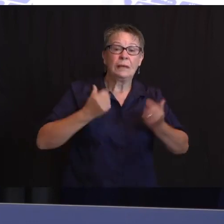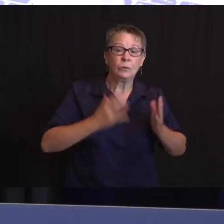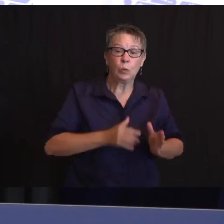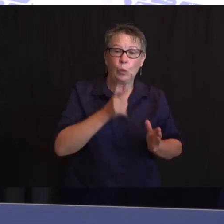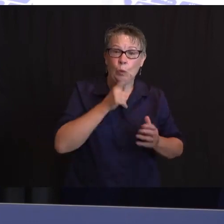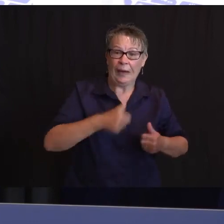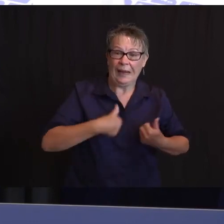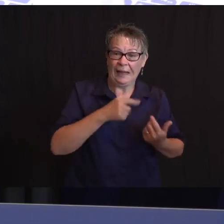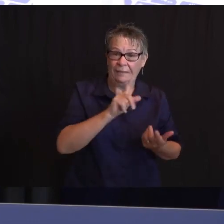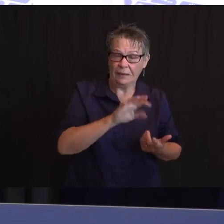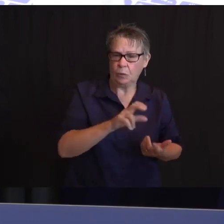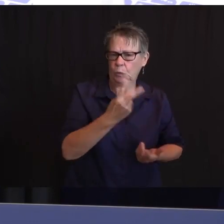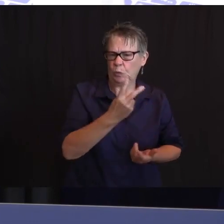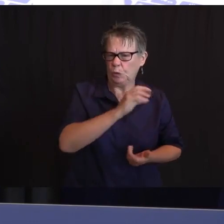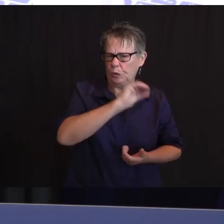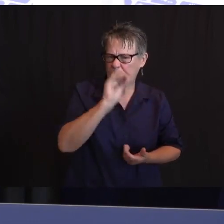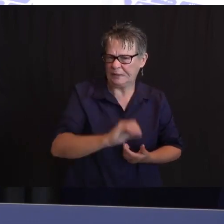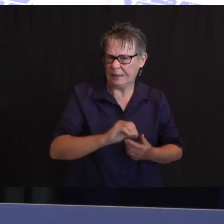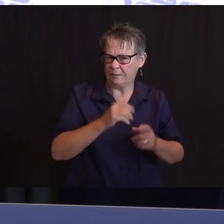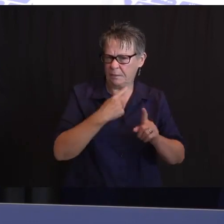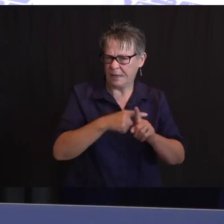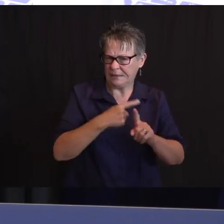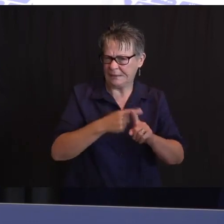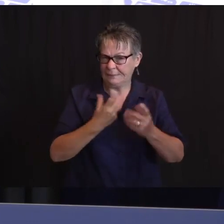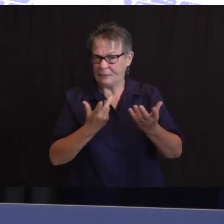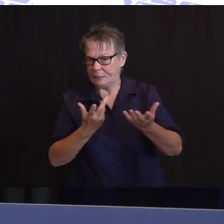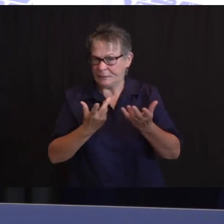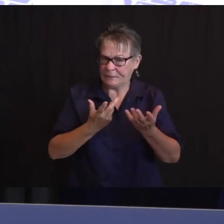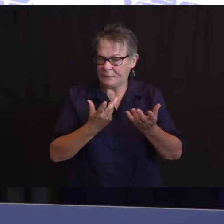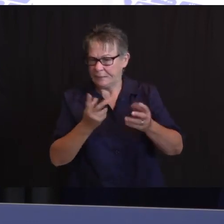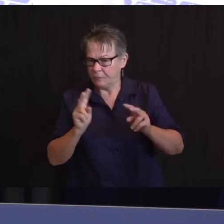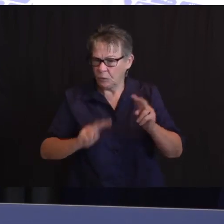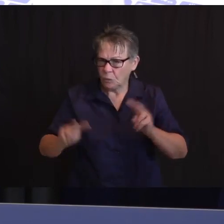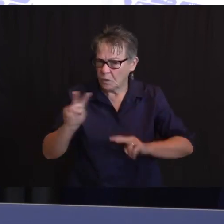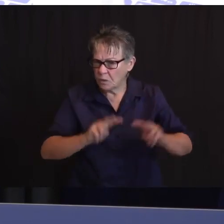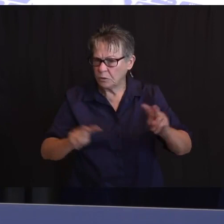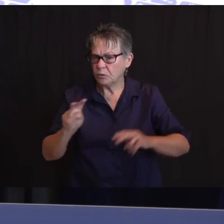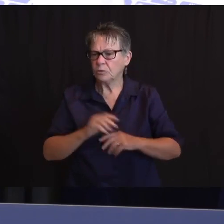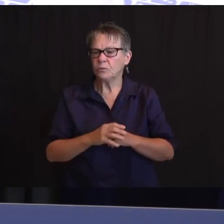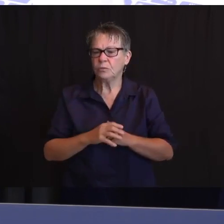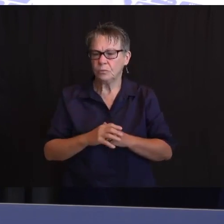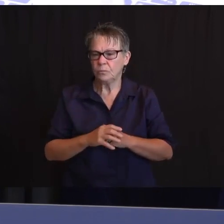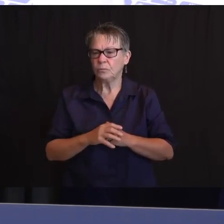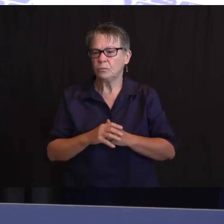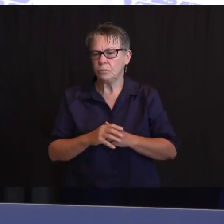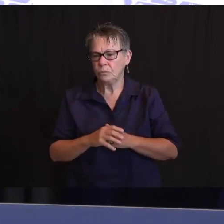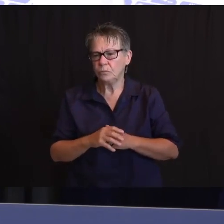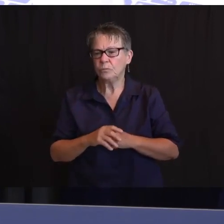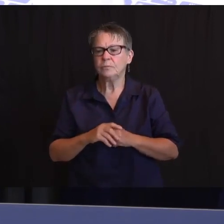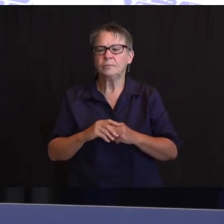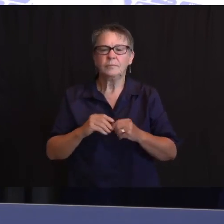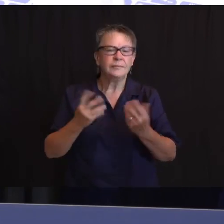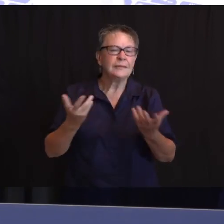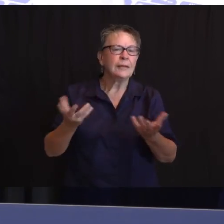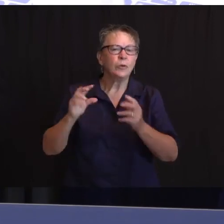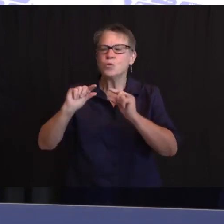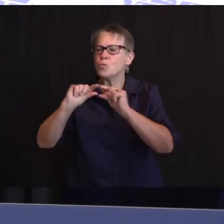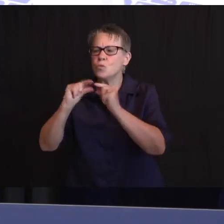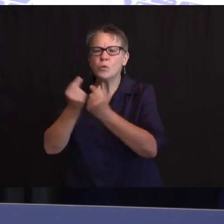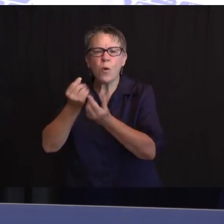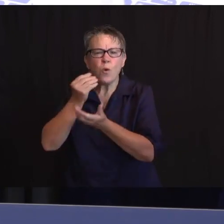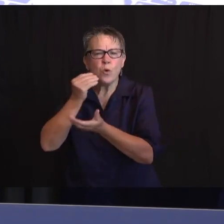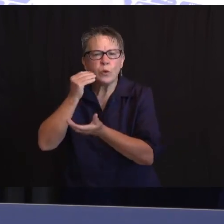developmentally disabled facilities and group homes with a 2% positivity. Our psychiatric hospitals continue to